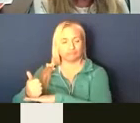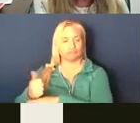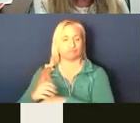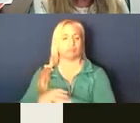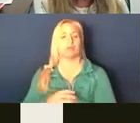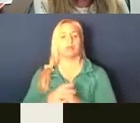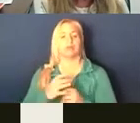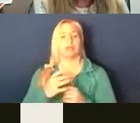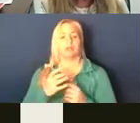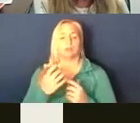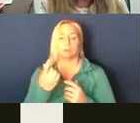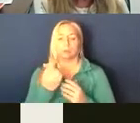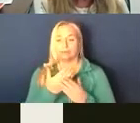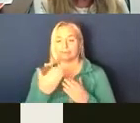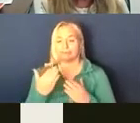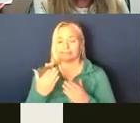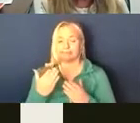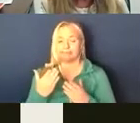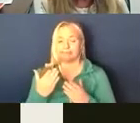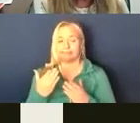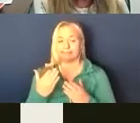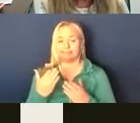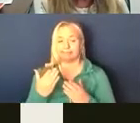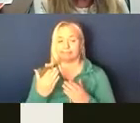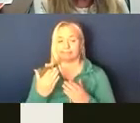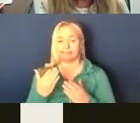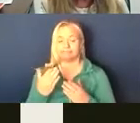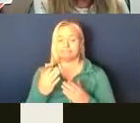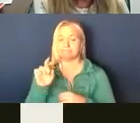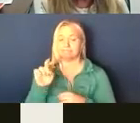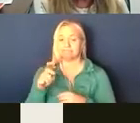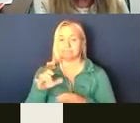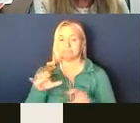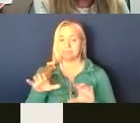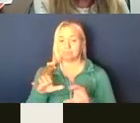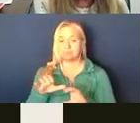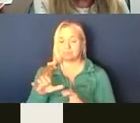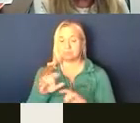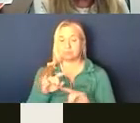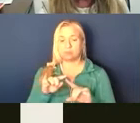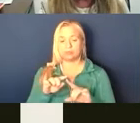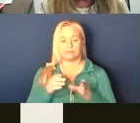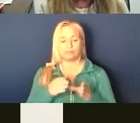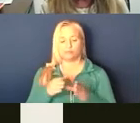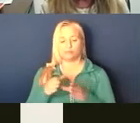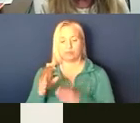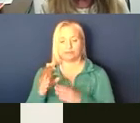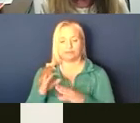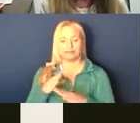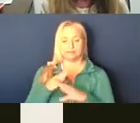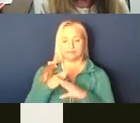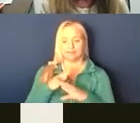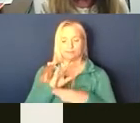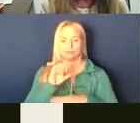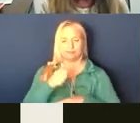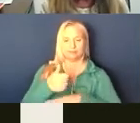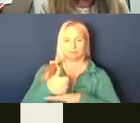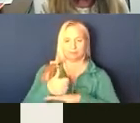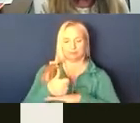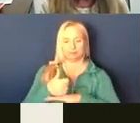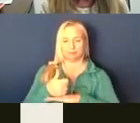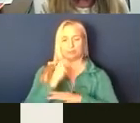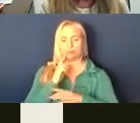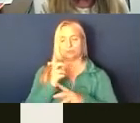one of the first things that we have to do in approaching these prevention and intervention strategies is being transformative in our